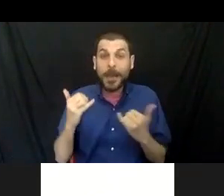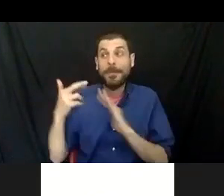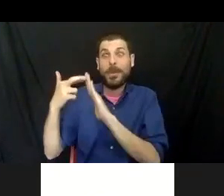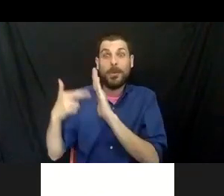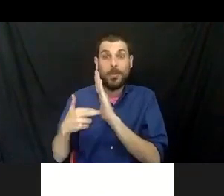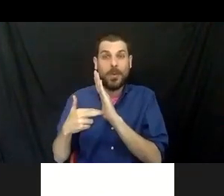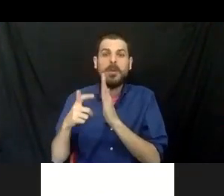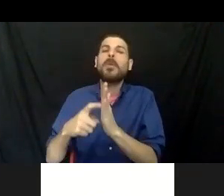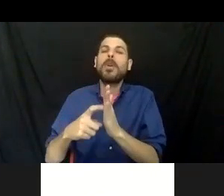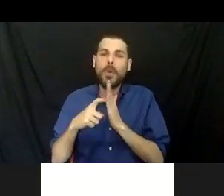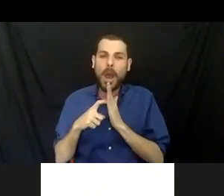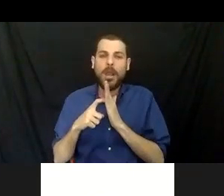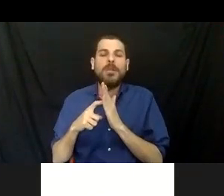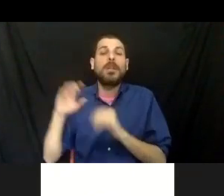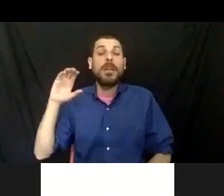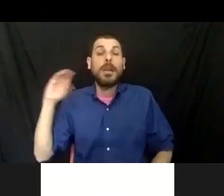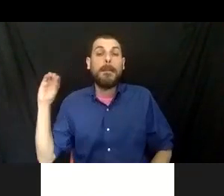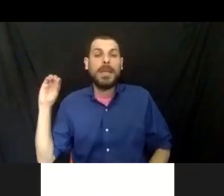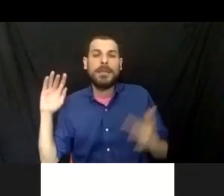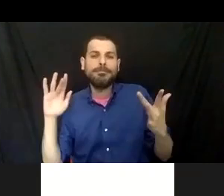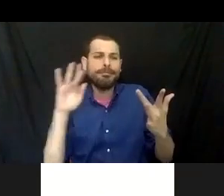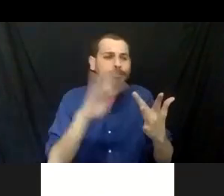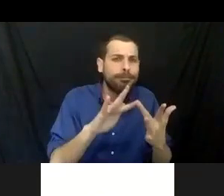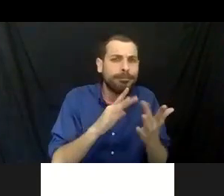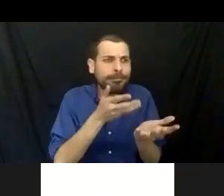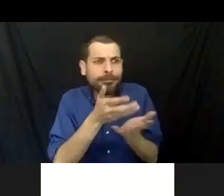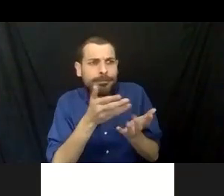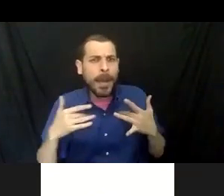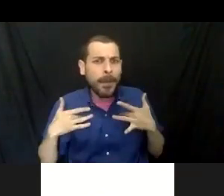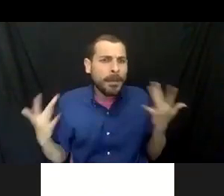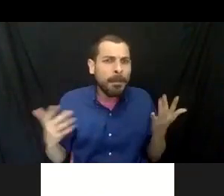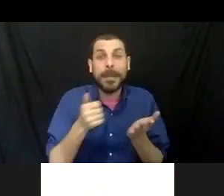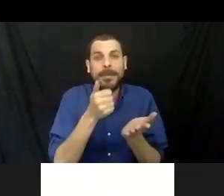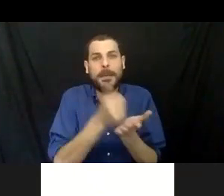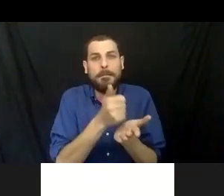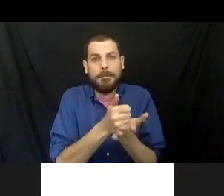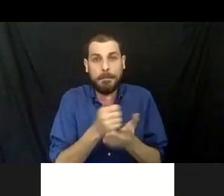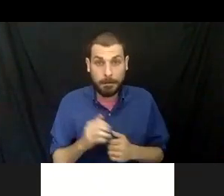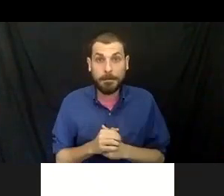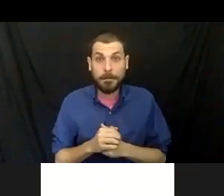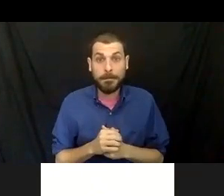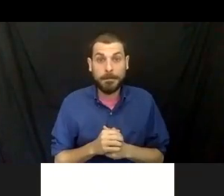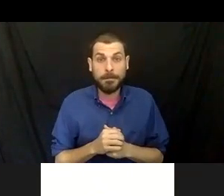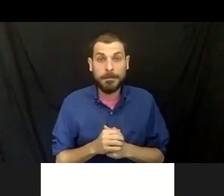so that your lender has a duty to try to help you. They also have to